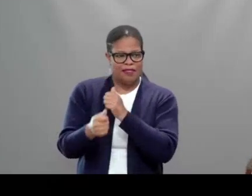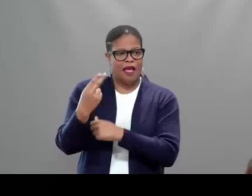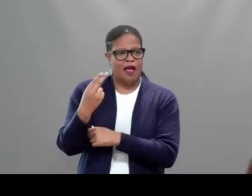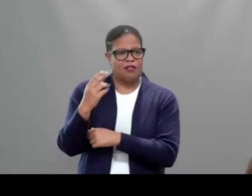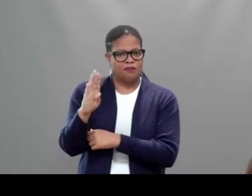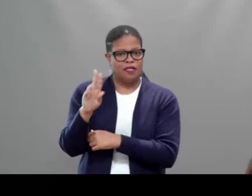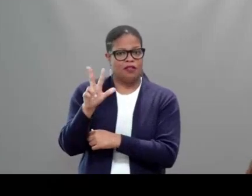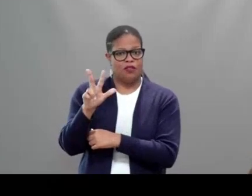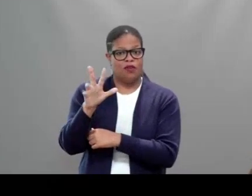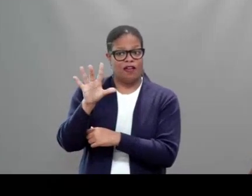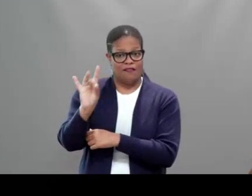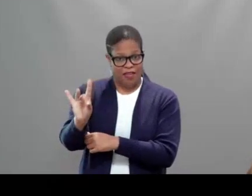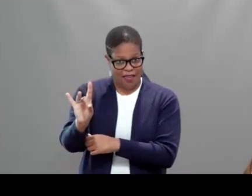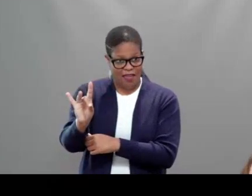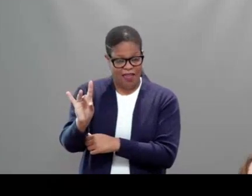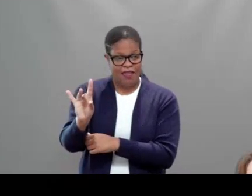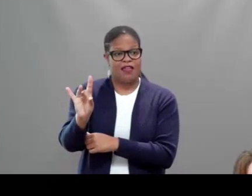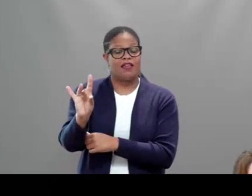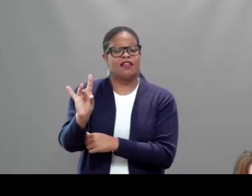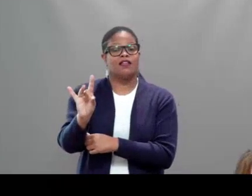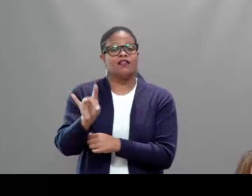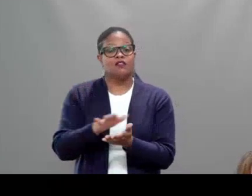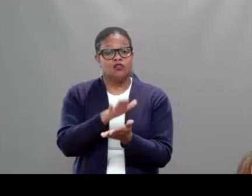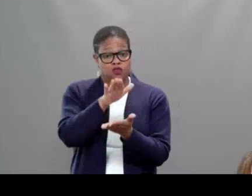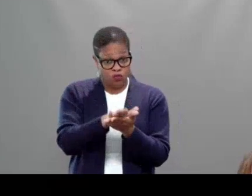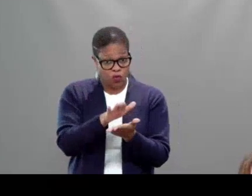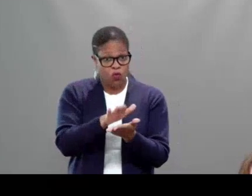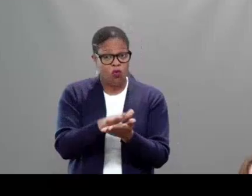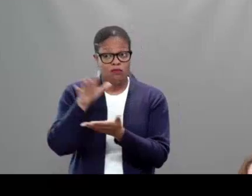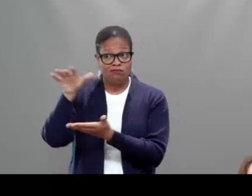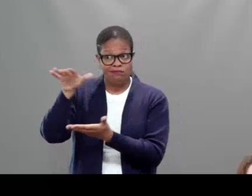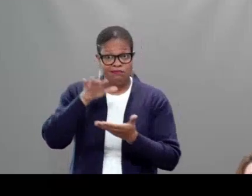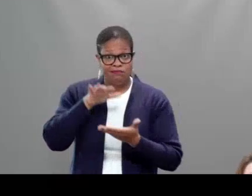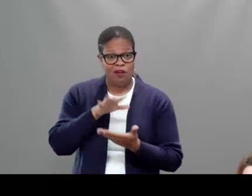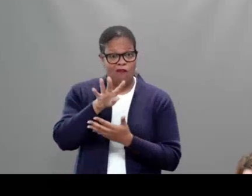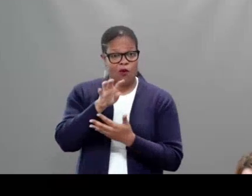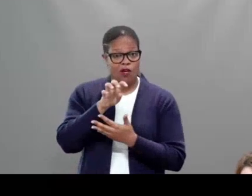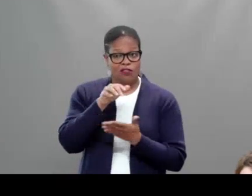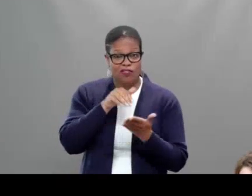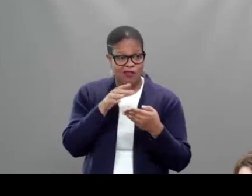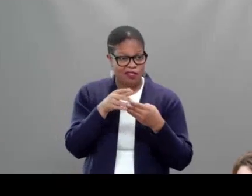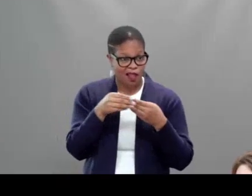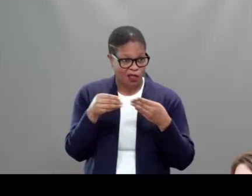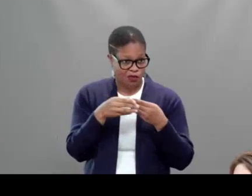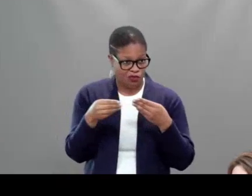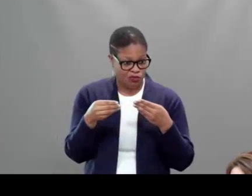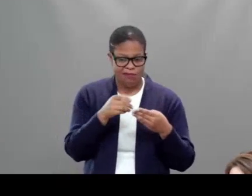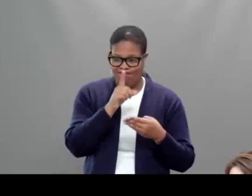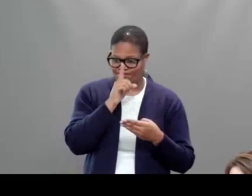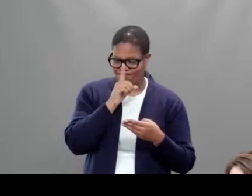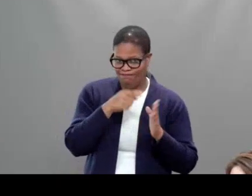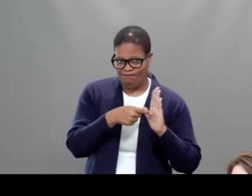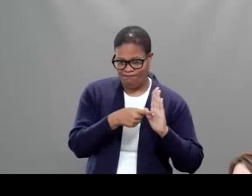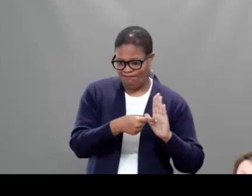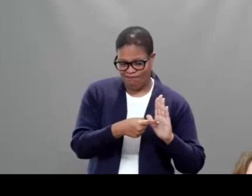Bill 358. The school is receiving $400,000.